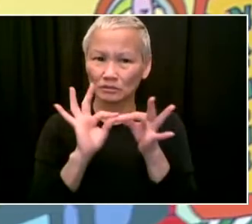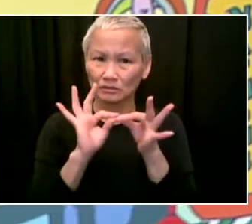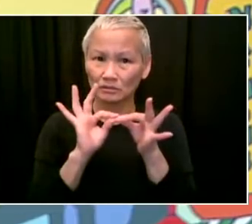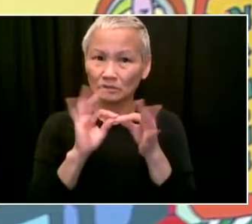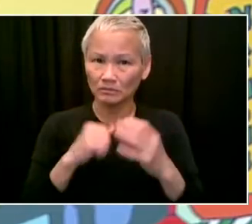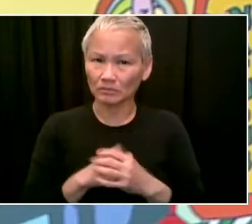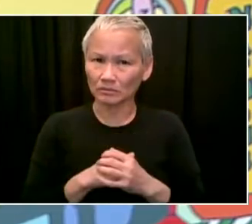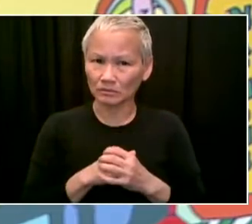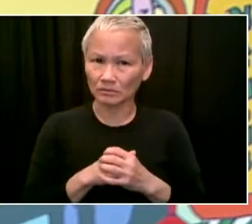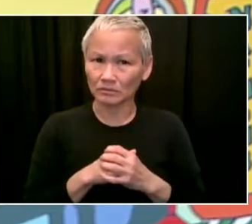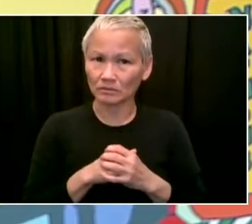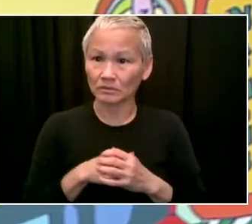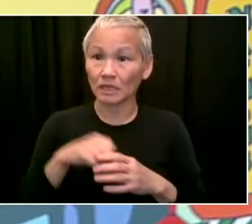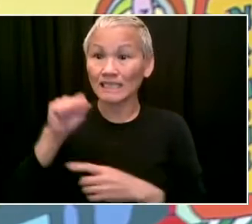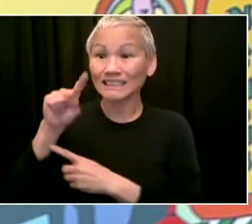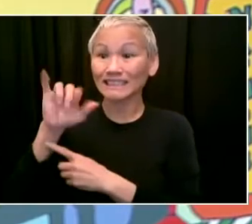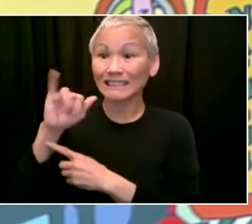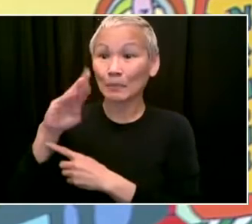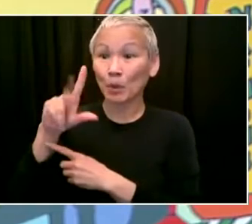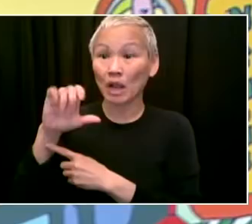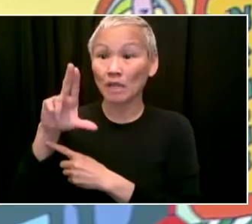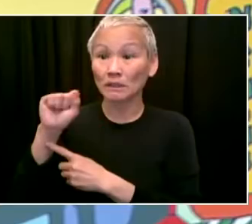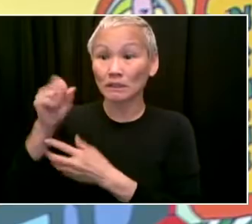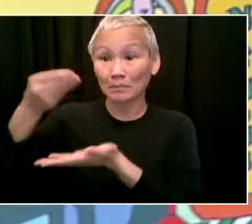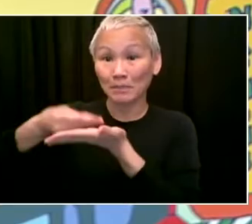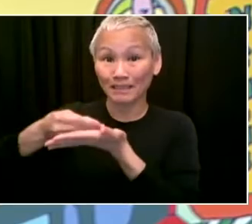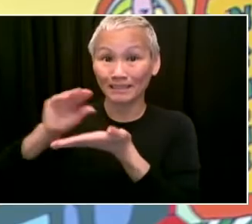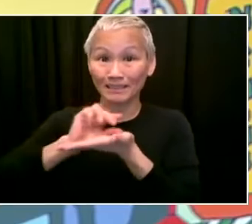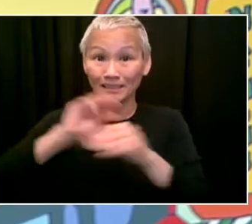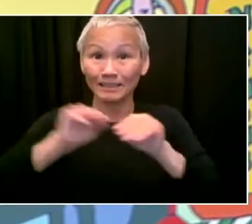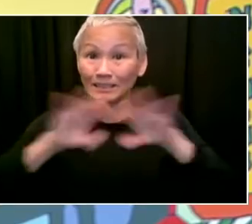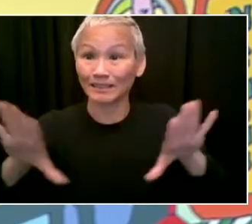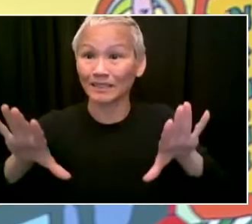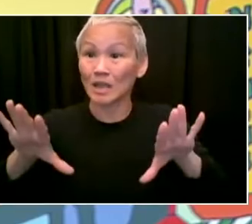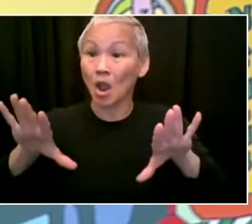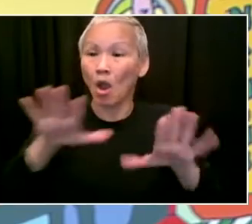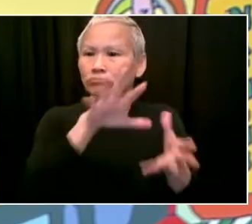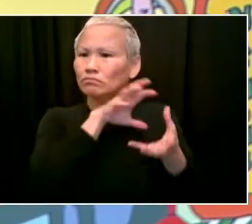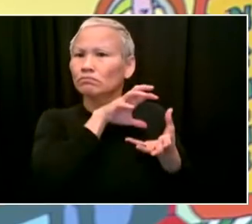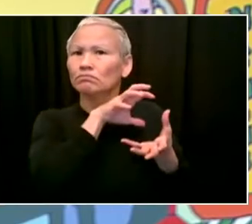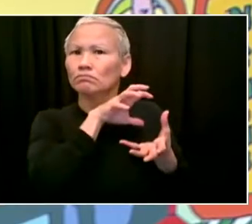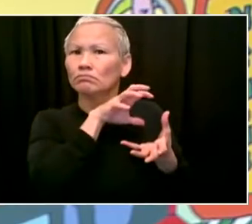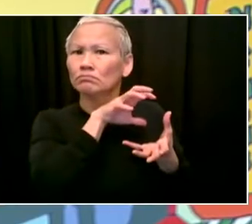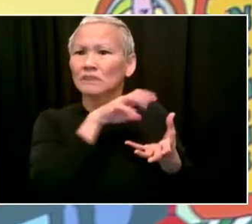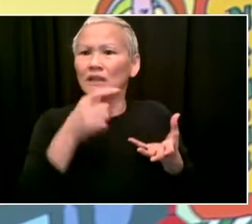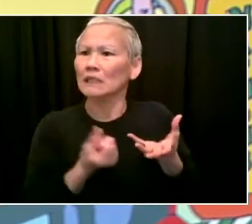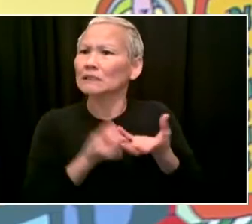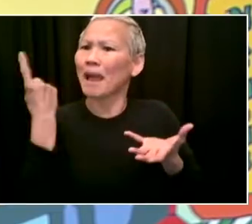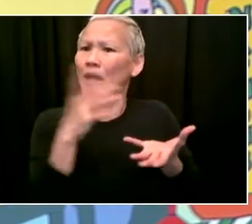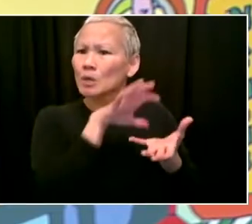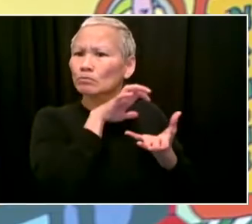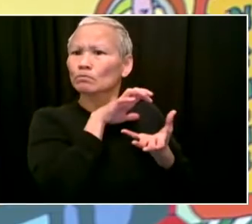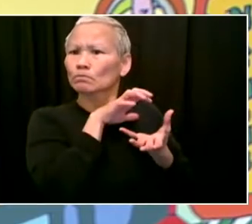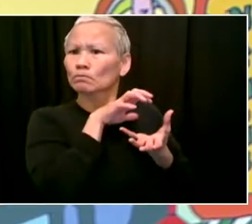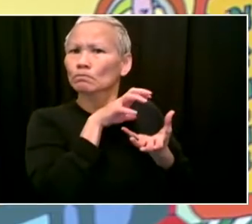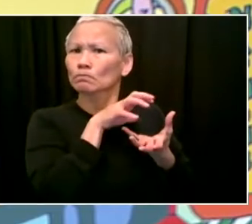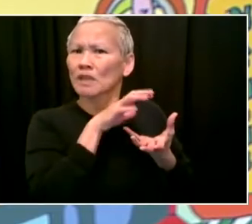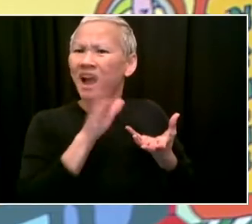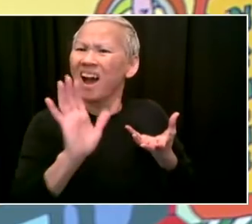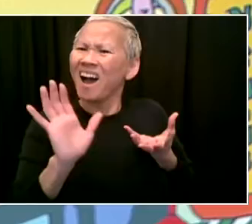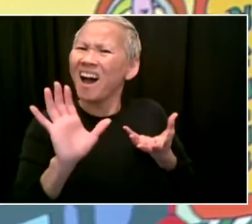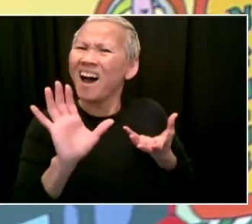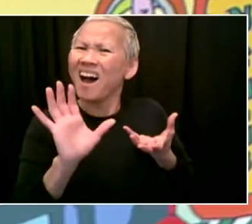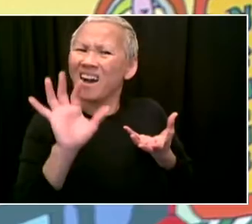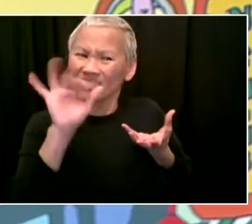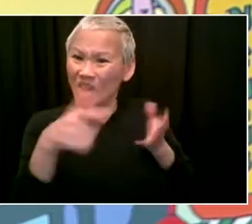idea is to spend stimulus dollars, that's why it's called stimulus, and that we're spending all the money now when anyone who's looked at the law understands the